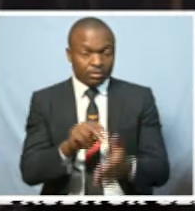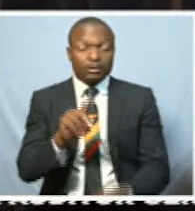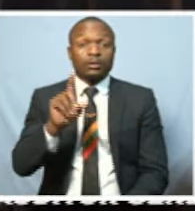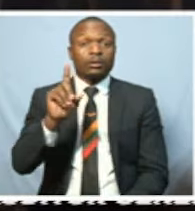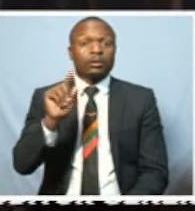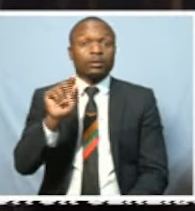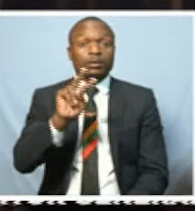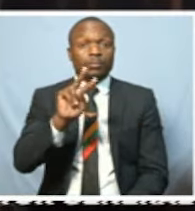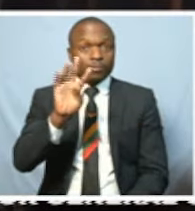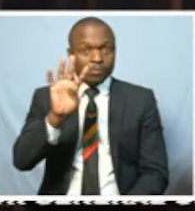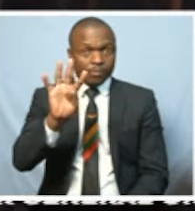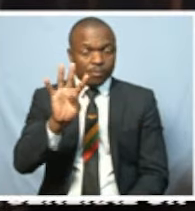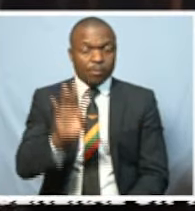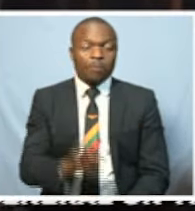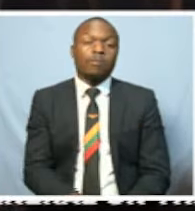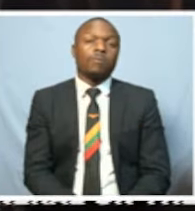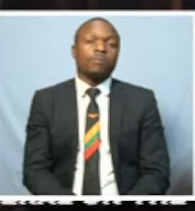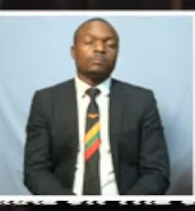2024